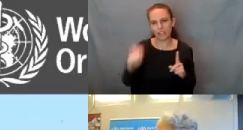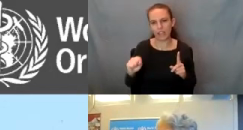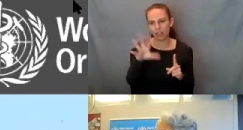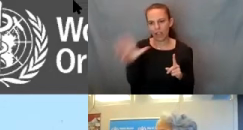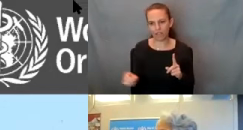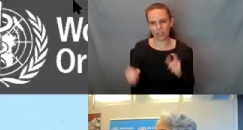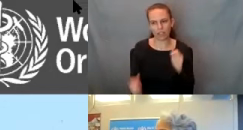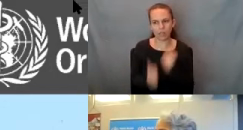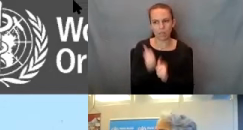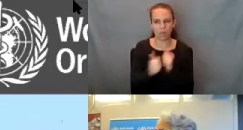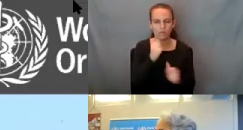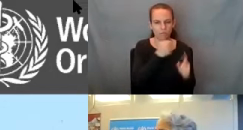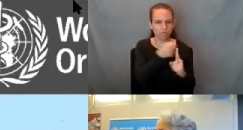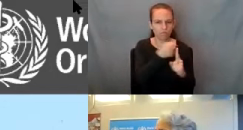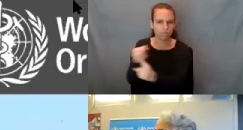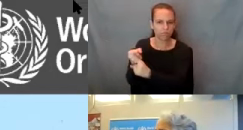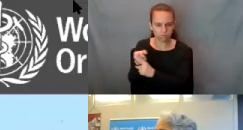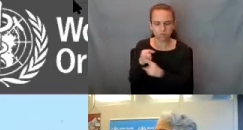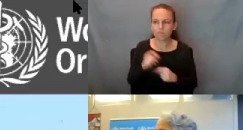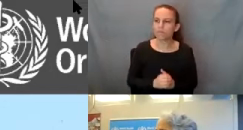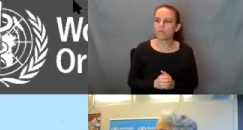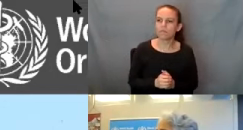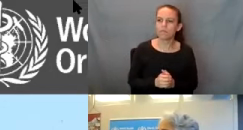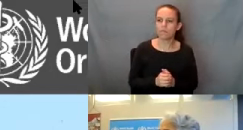Now, this one is a